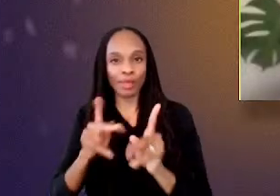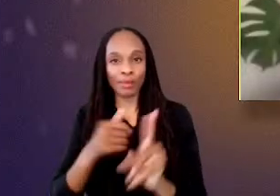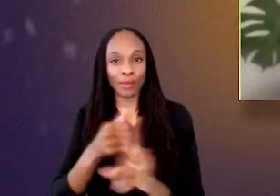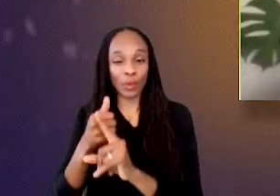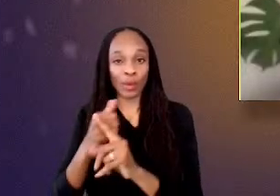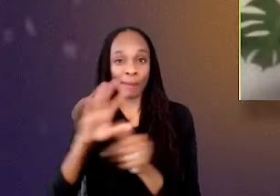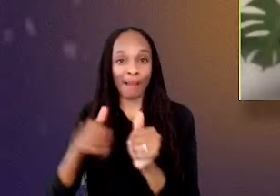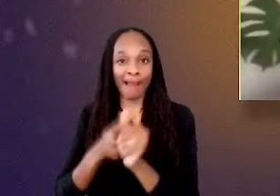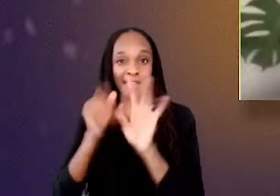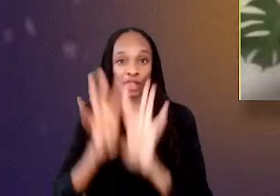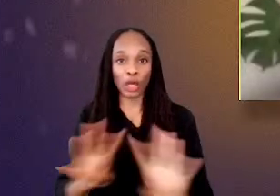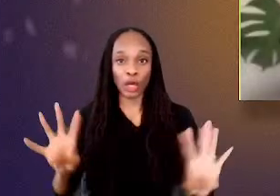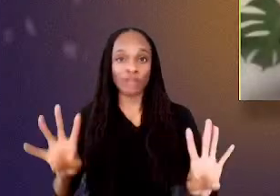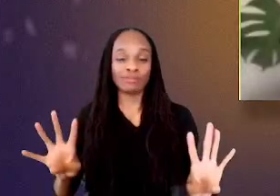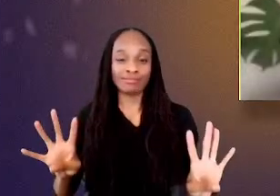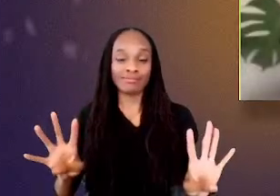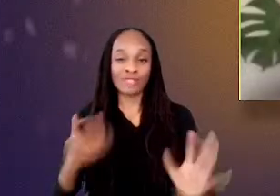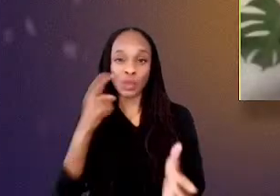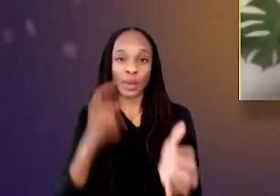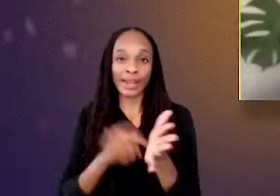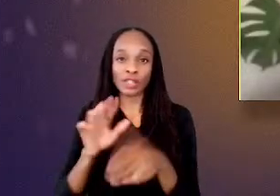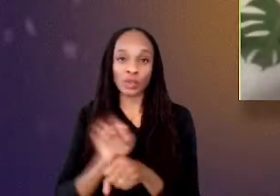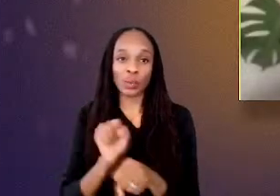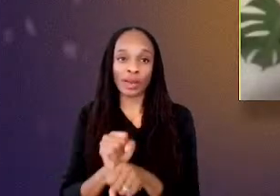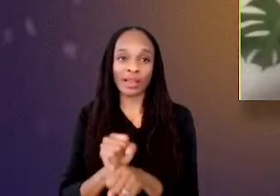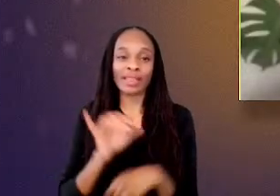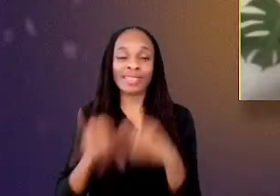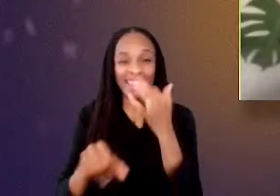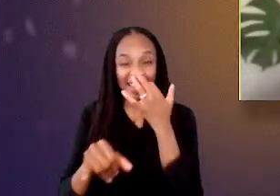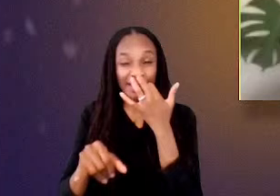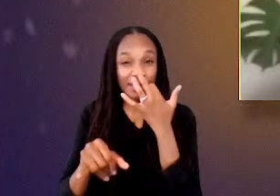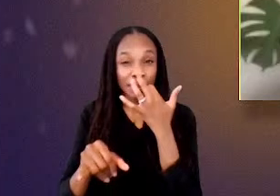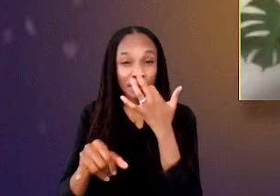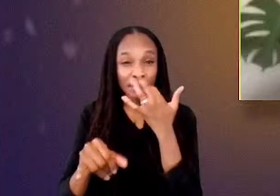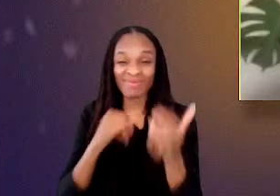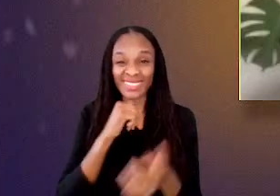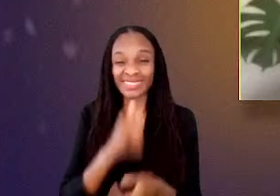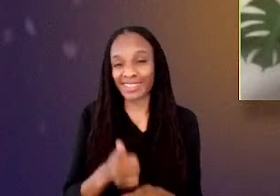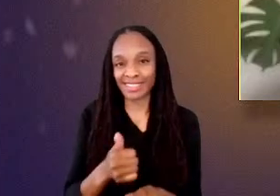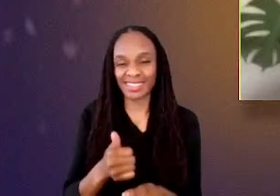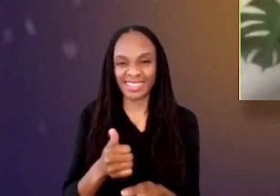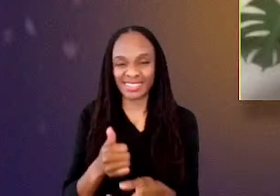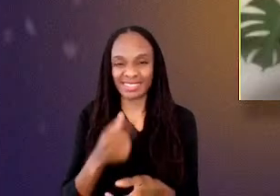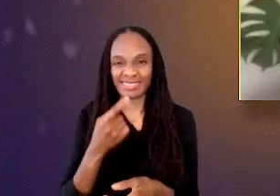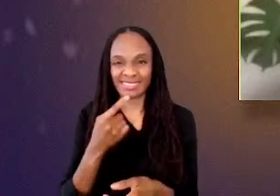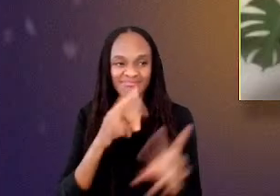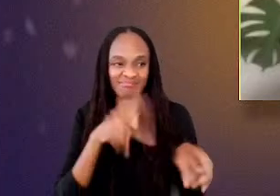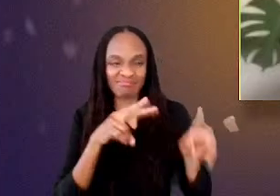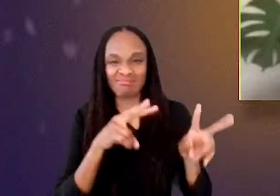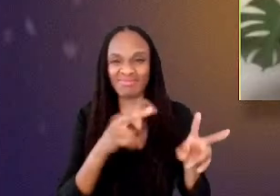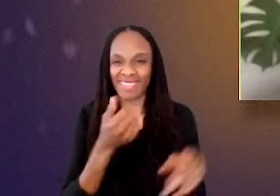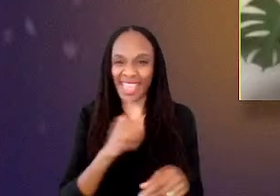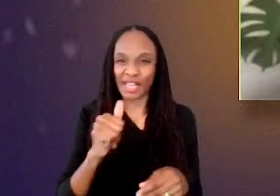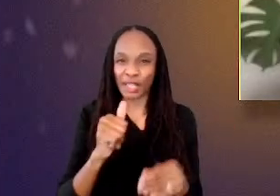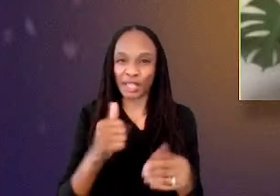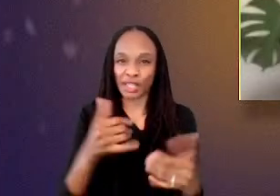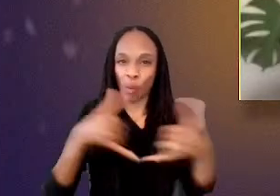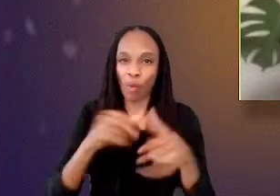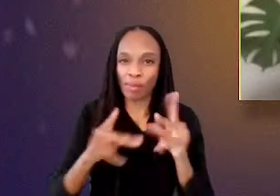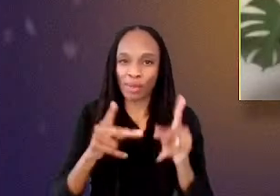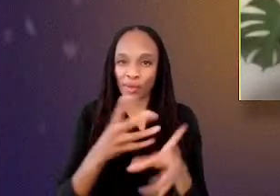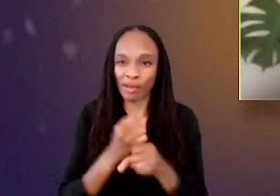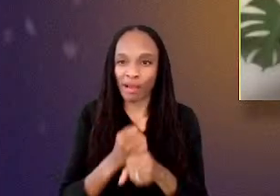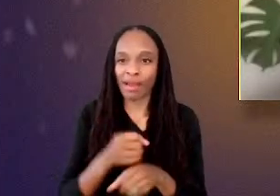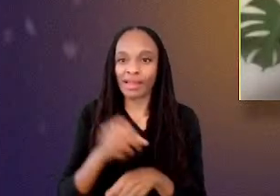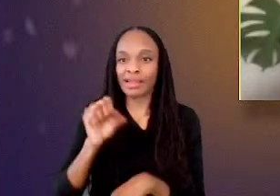curtain to recognize your work. And that's not to take away from any awards that anybody's gotten, right? Like, you know, Sierra was just nominated for an